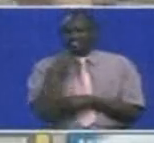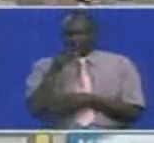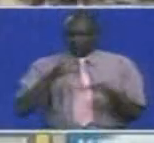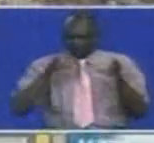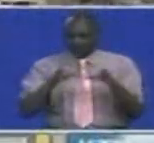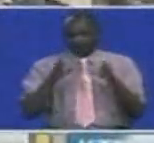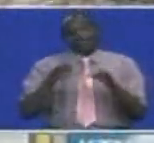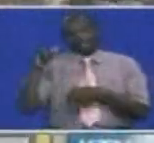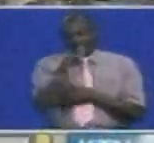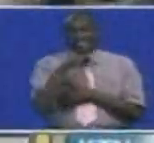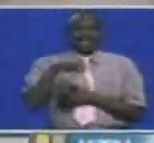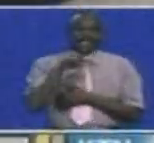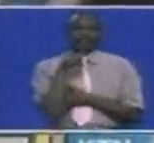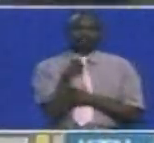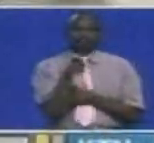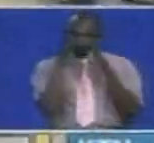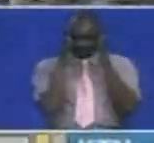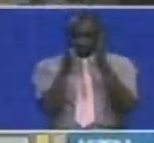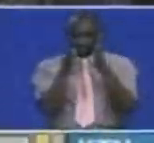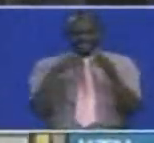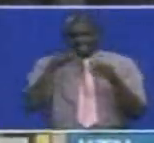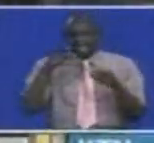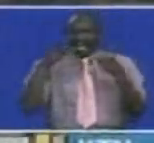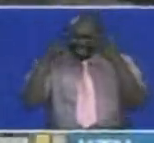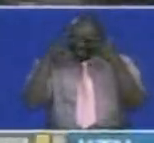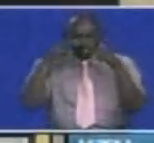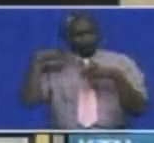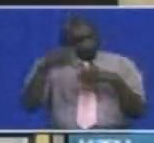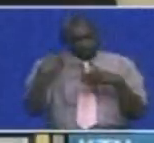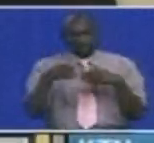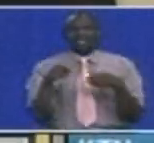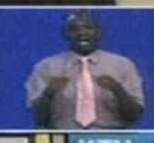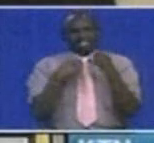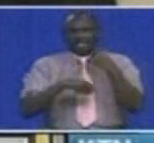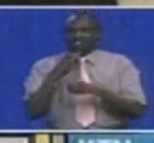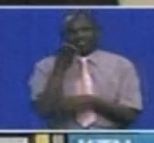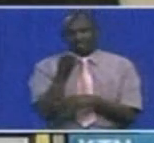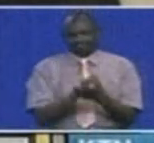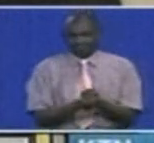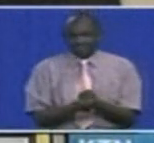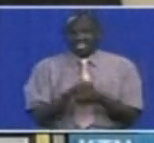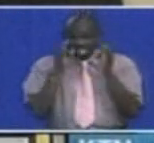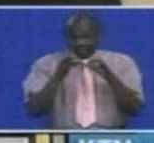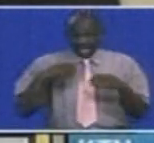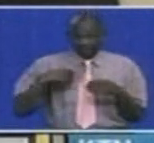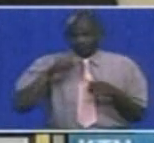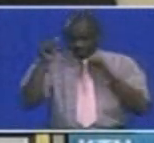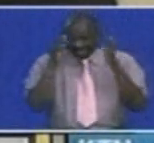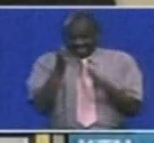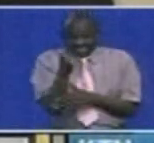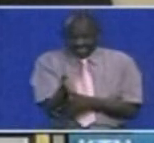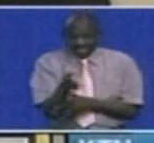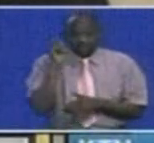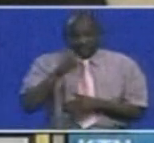here in Nairobi, which has been the bedrock of terror activities in the country. If they are foreigners, they must go